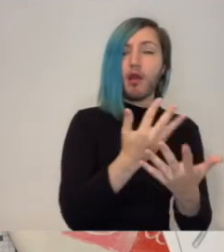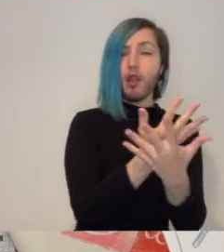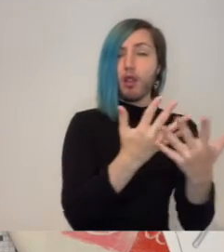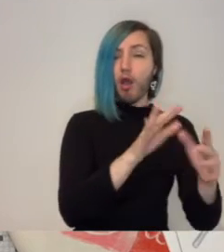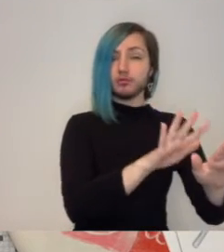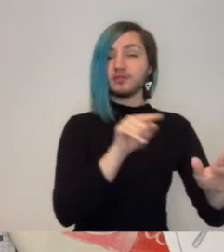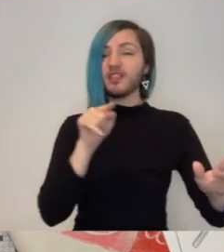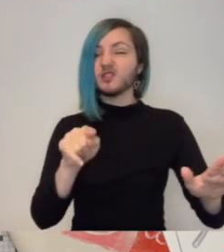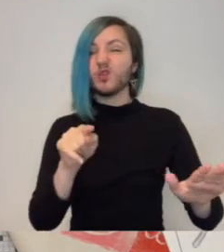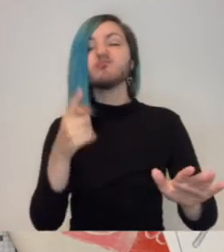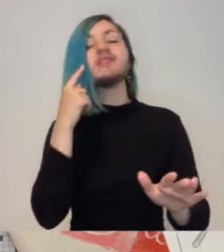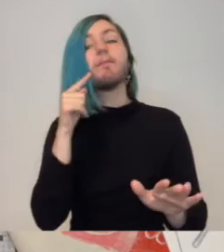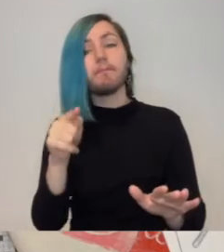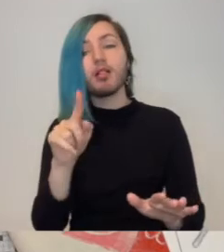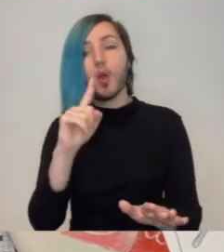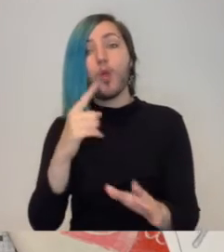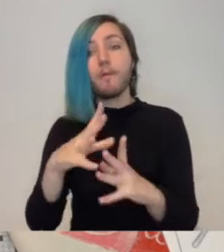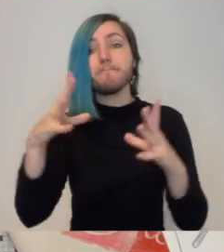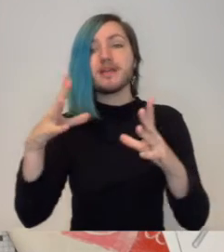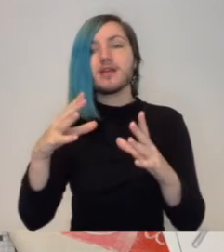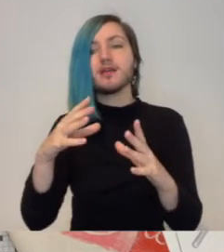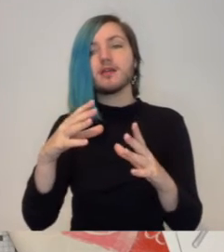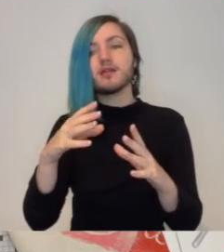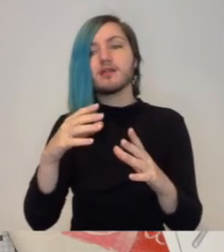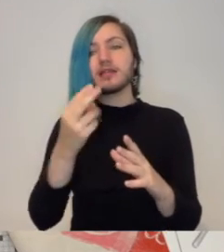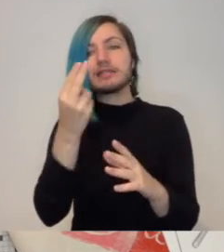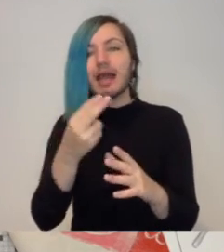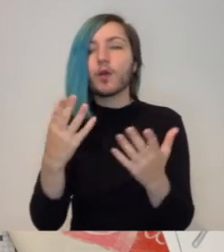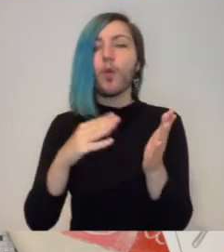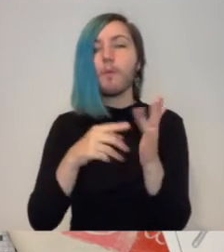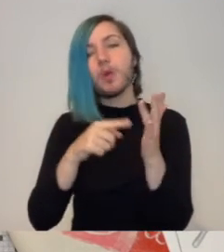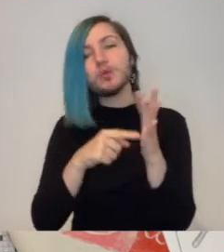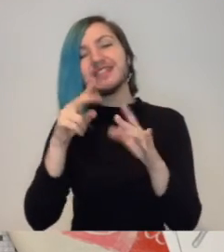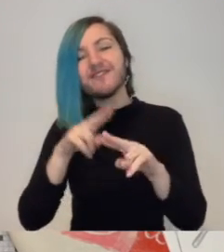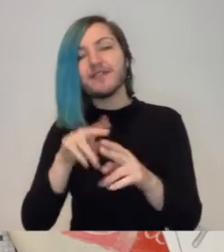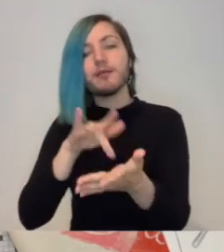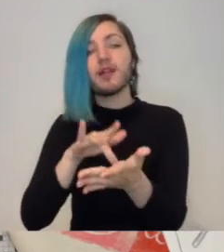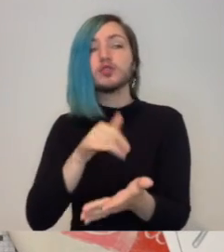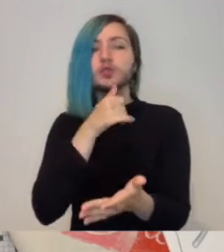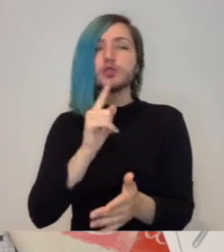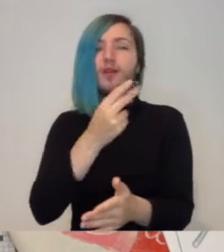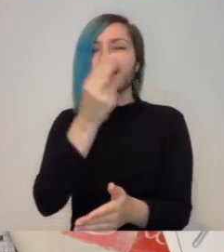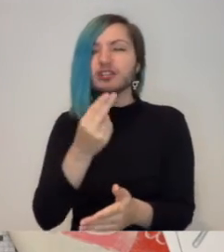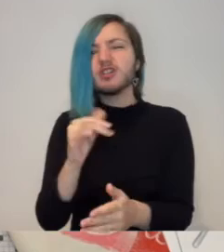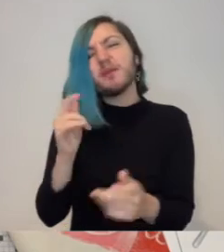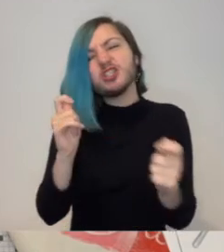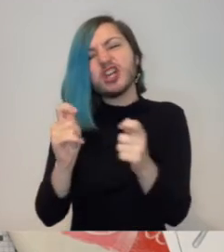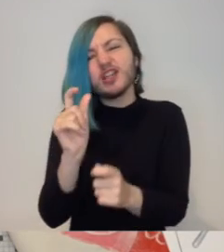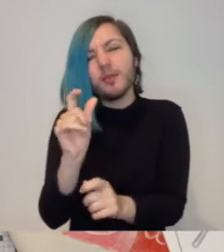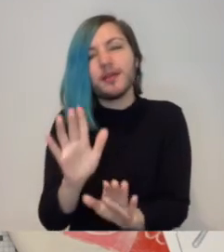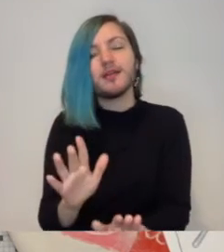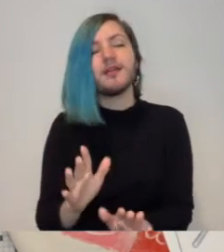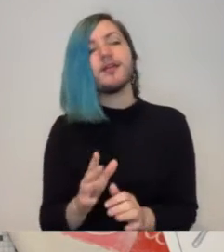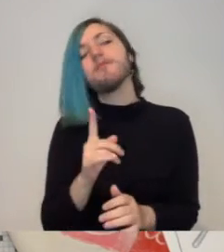one big pattern in the middle or like motif. So I'm gonna use one of the illustrations I've done already. Probably gonna change it a bit, but it's nice to